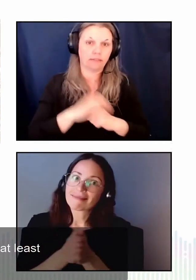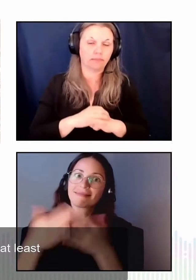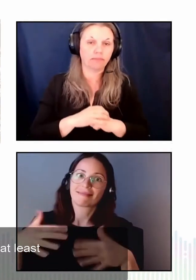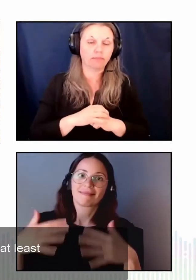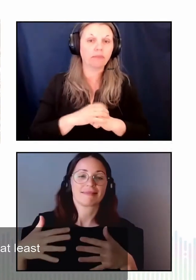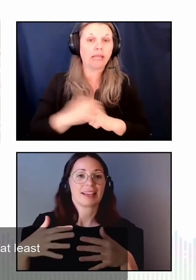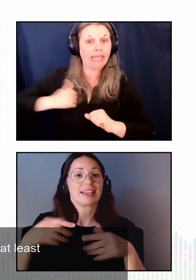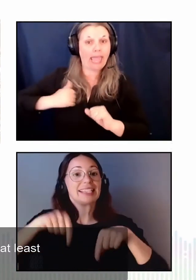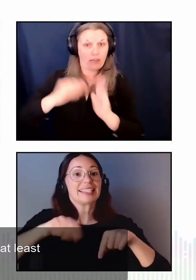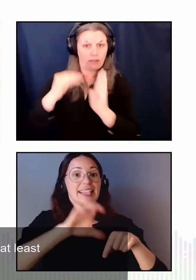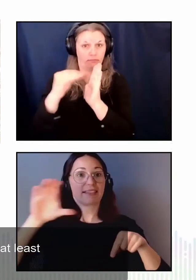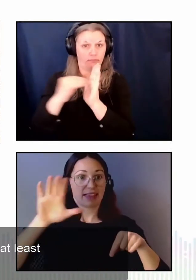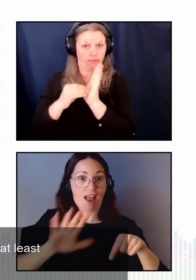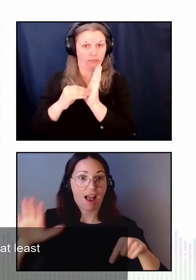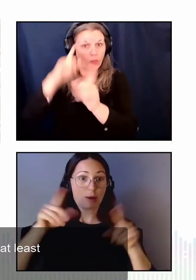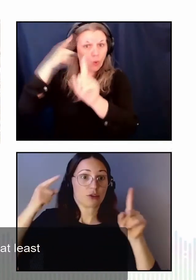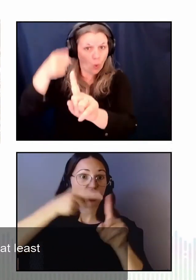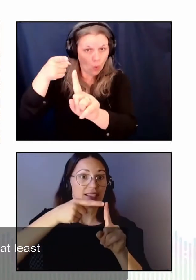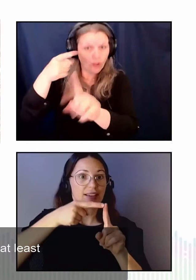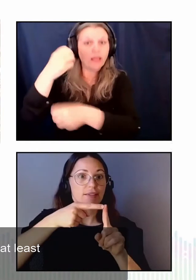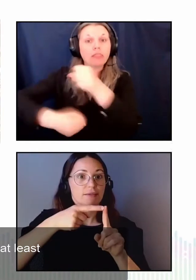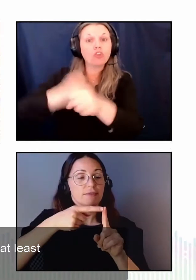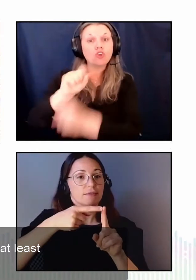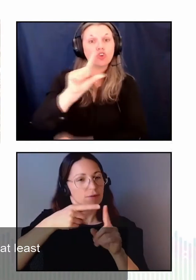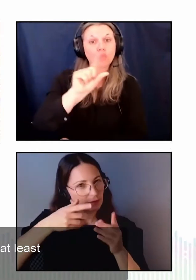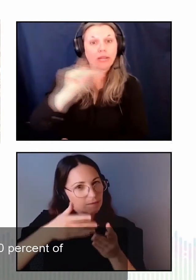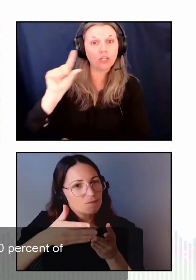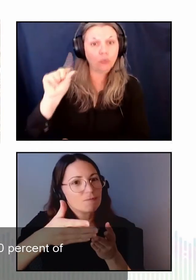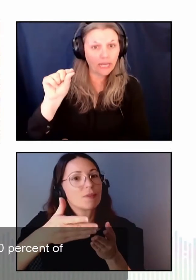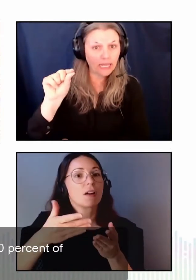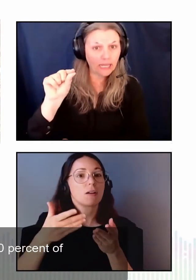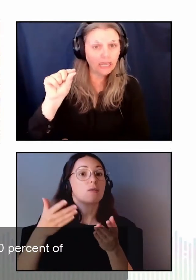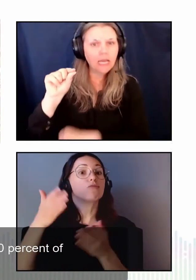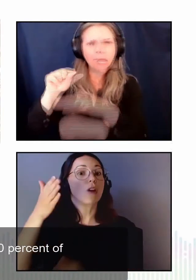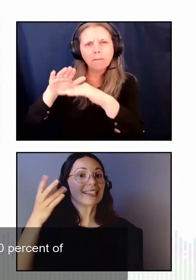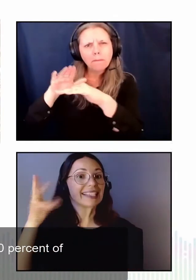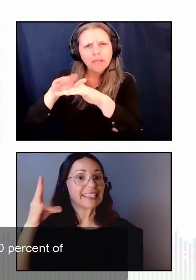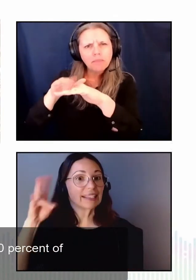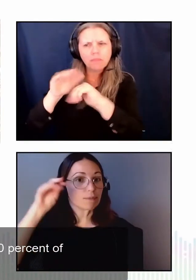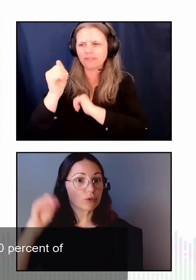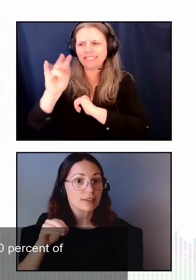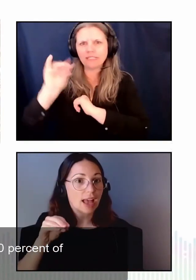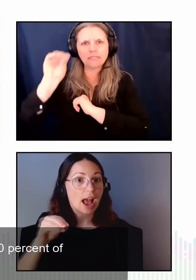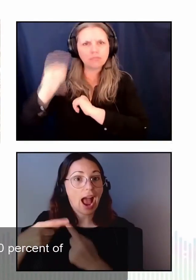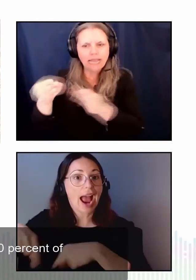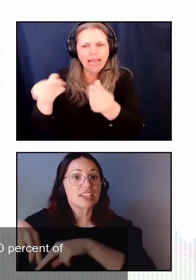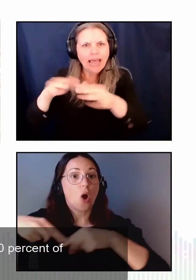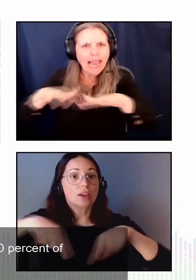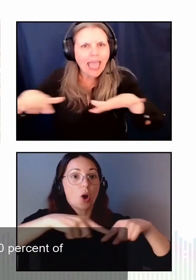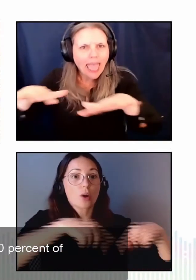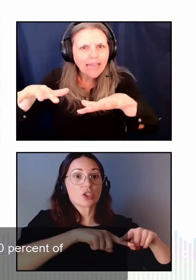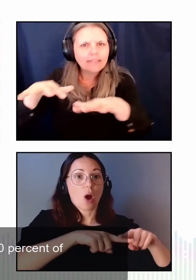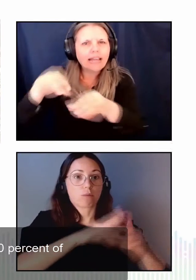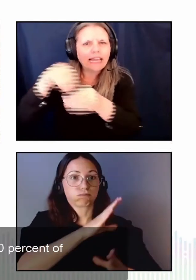states by 2020, at least 17% of terrestrial areas and inland waters and 10%